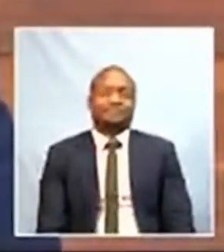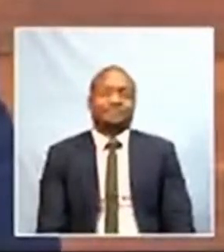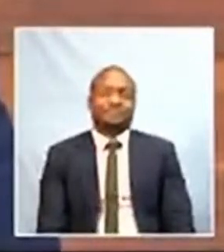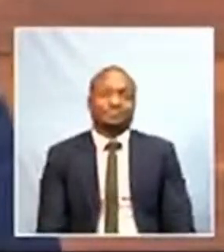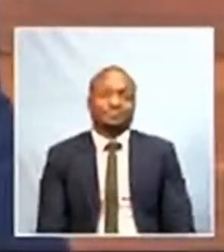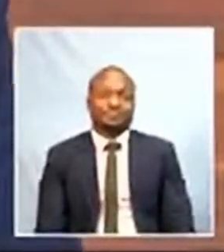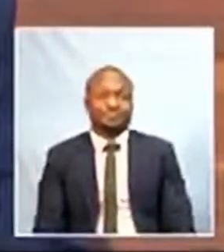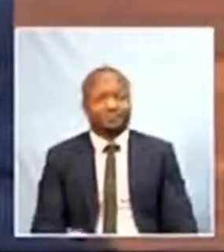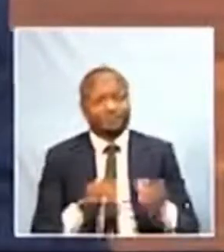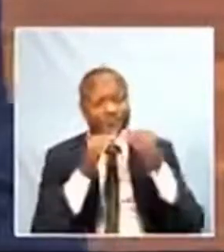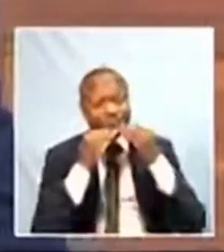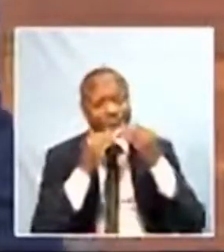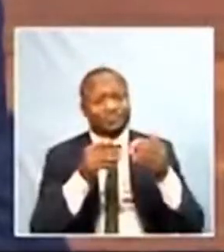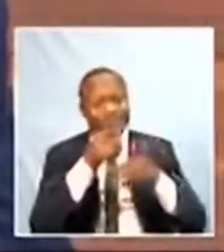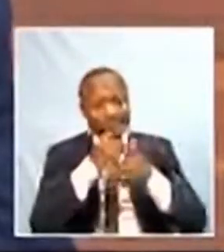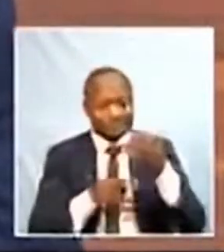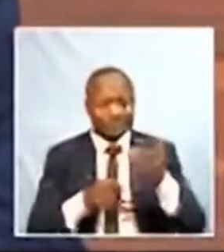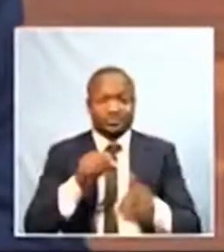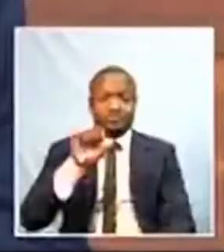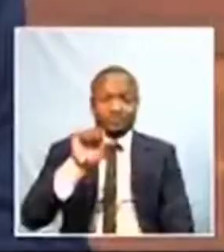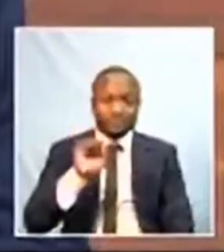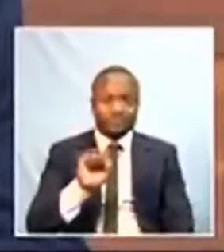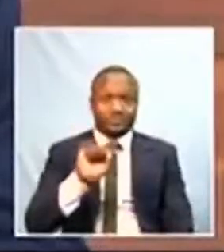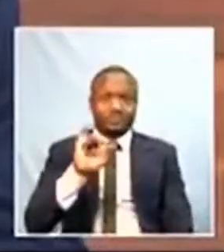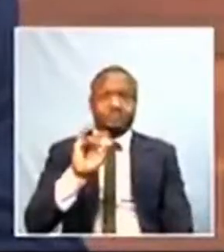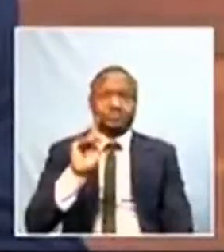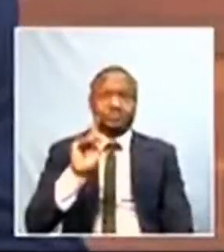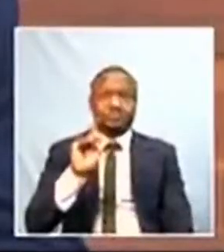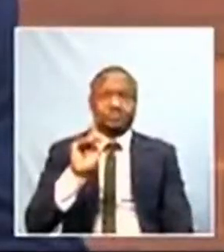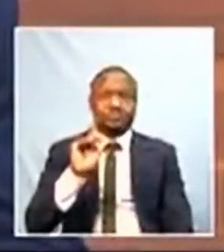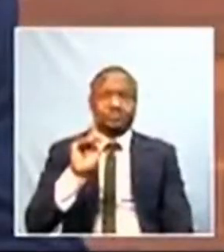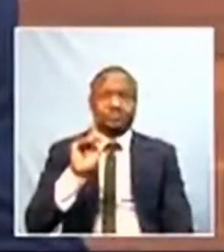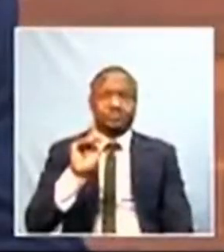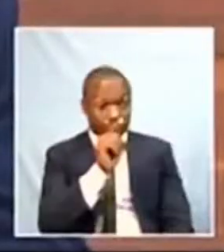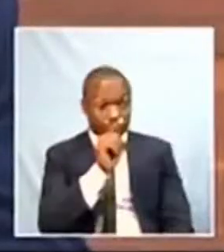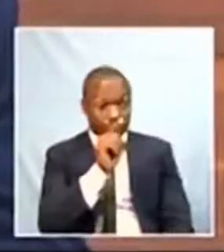what SIKONGO is doing, but I wanted to find out from the engineering,